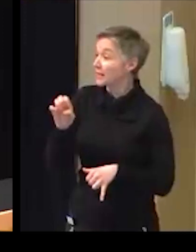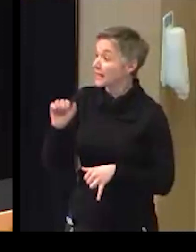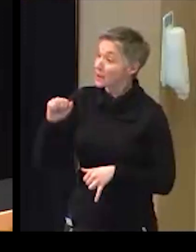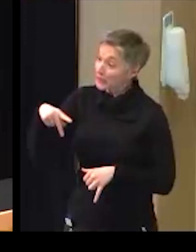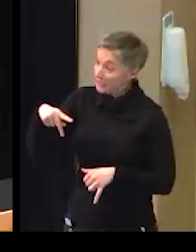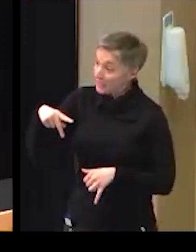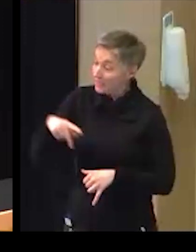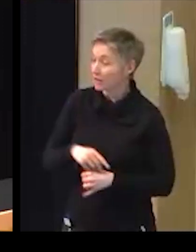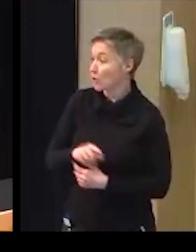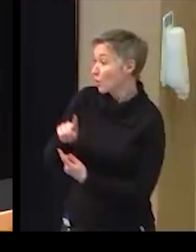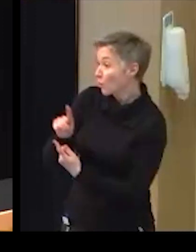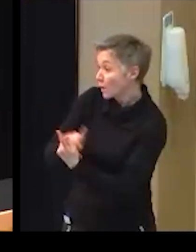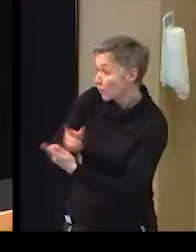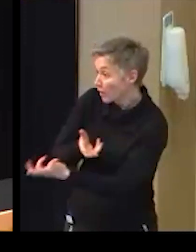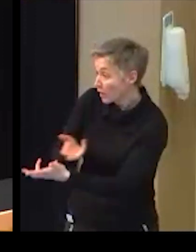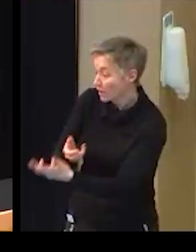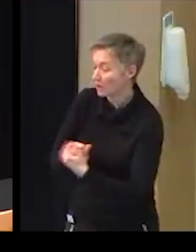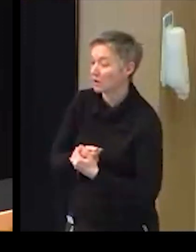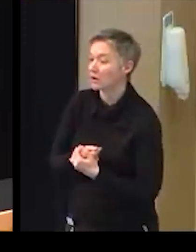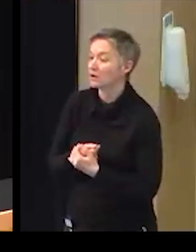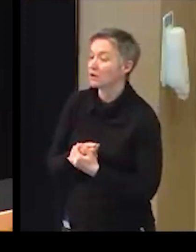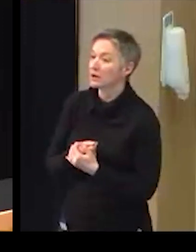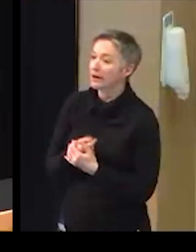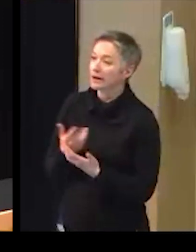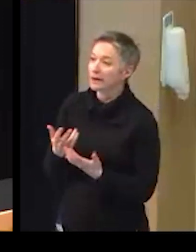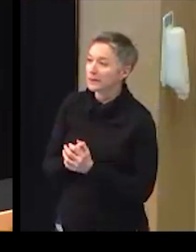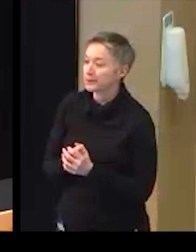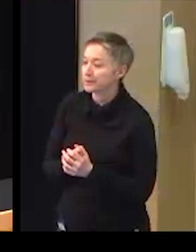programs, one-on-one, very